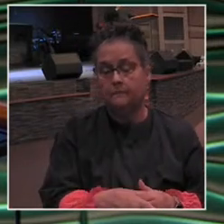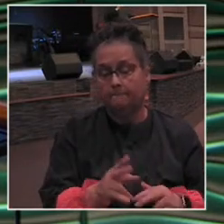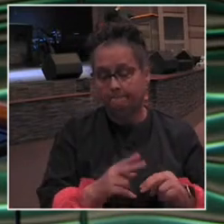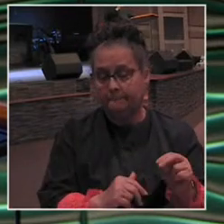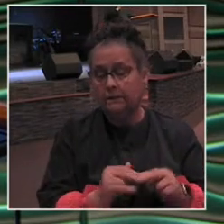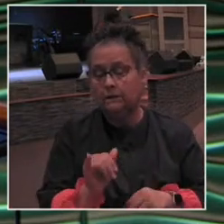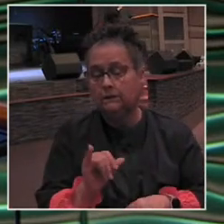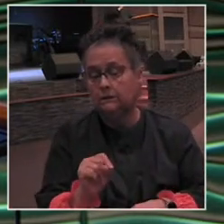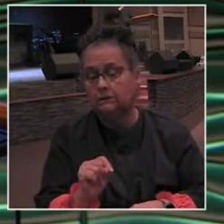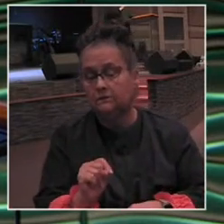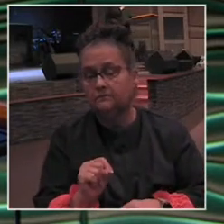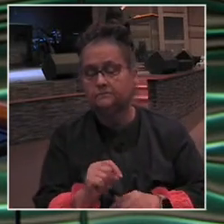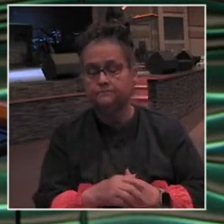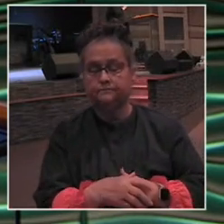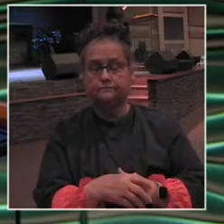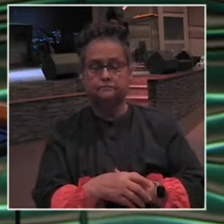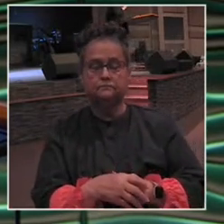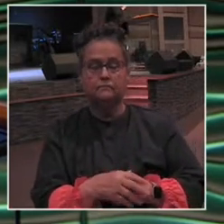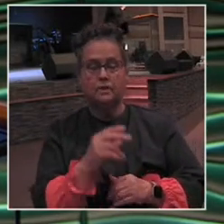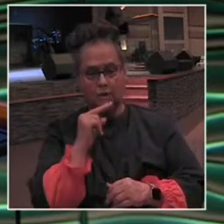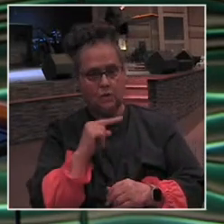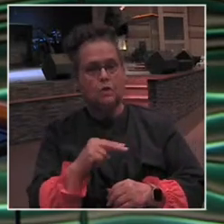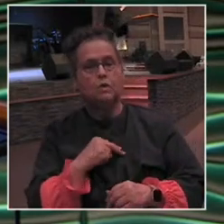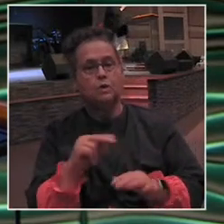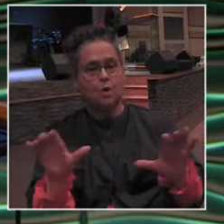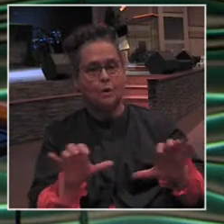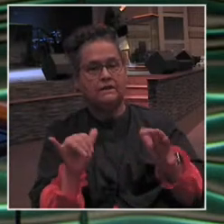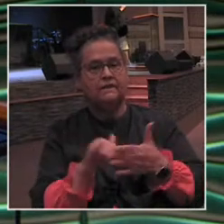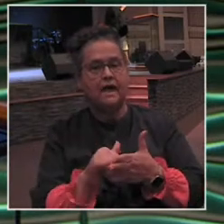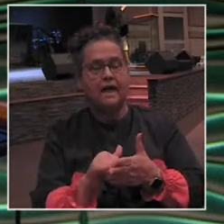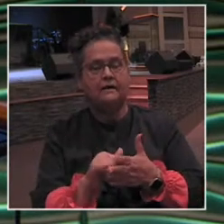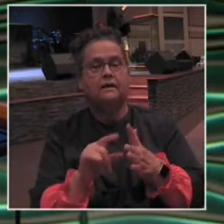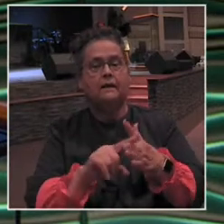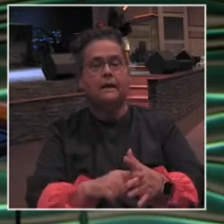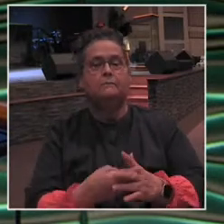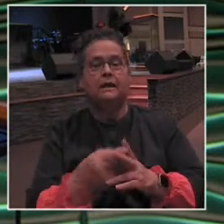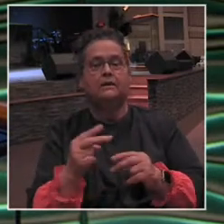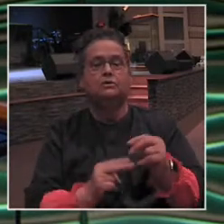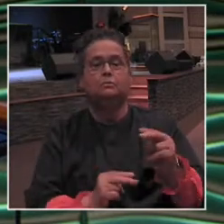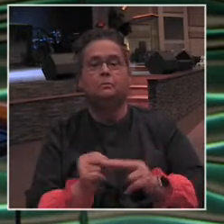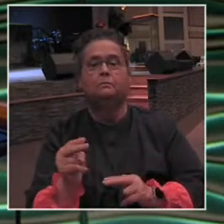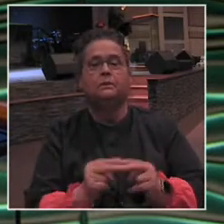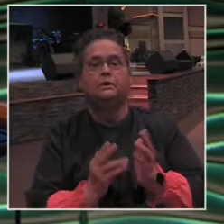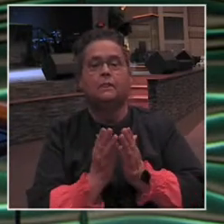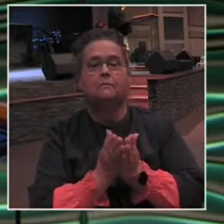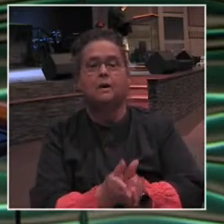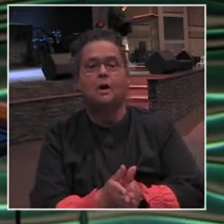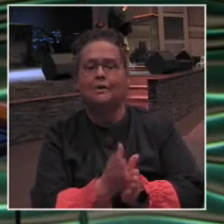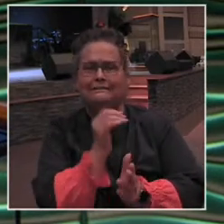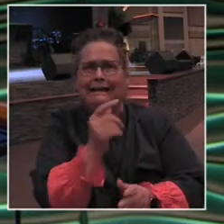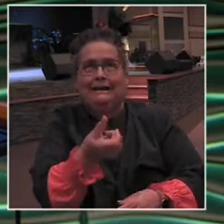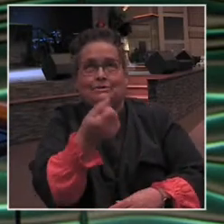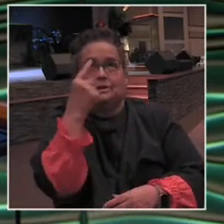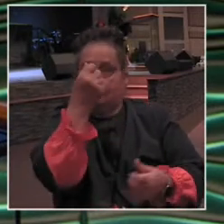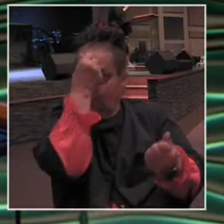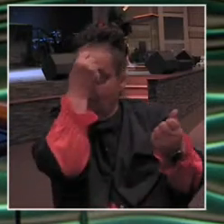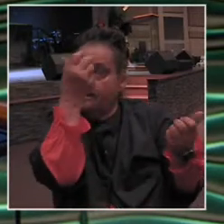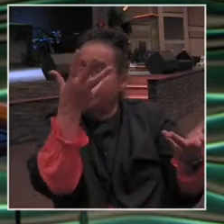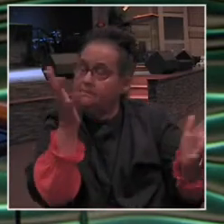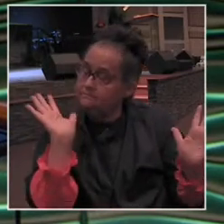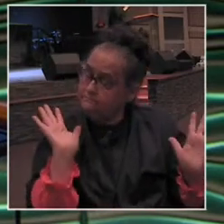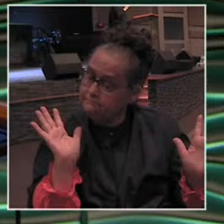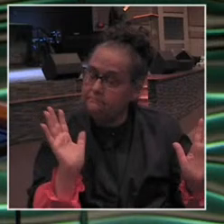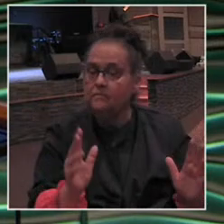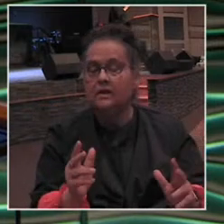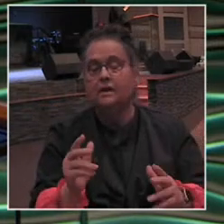build a boat. Noah did just that. He began to build a boat, something he didn't understand, but he obeyed.